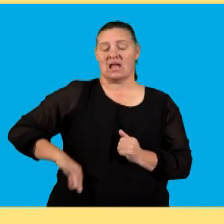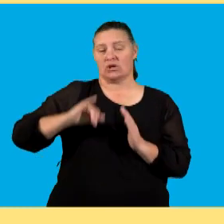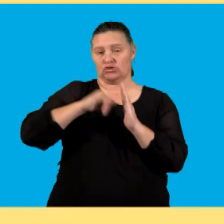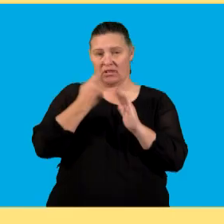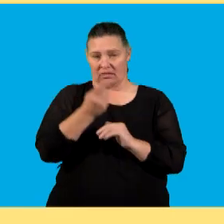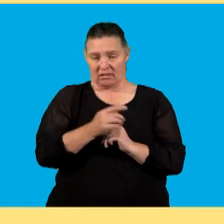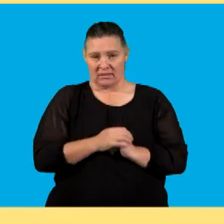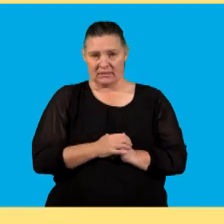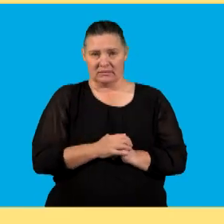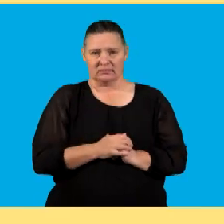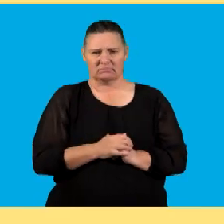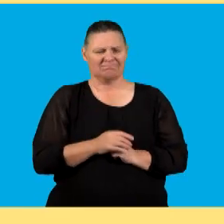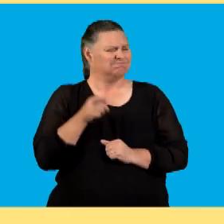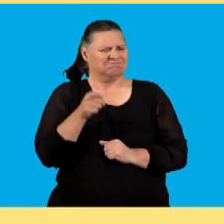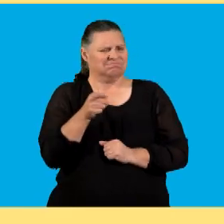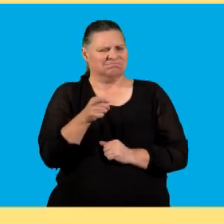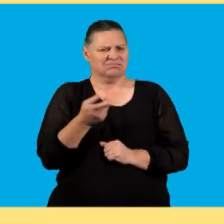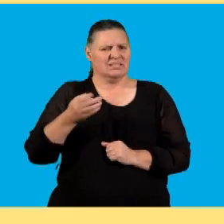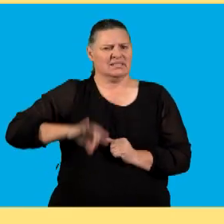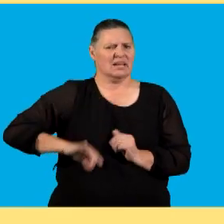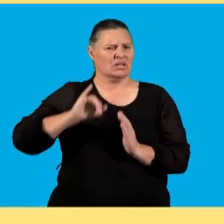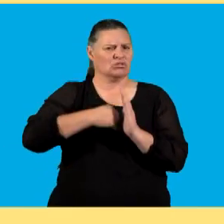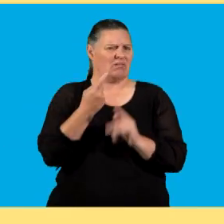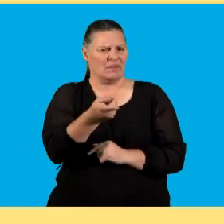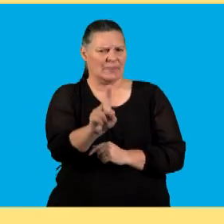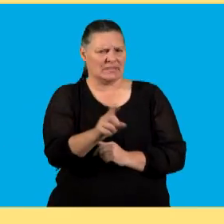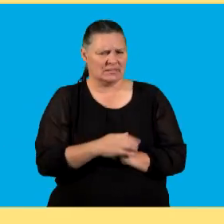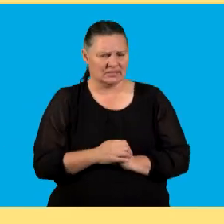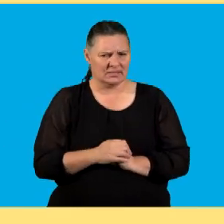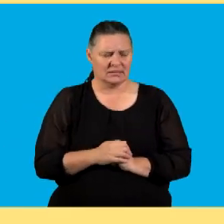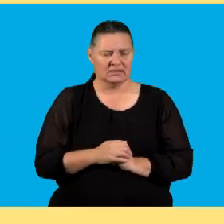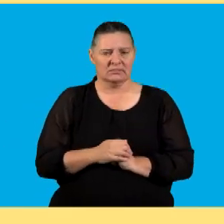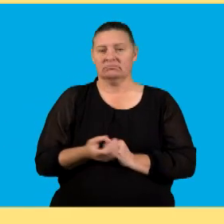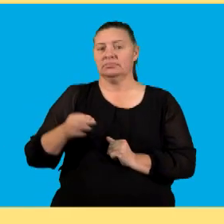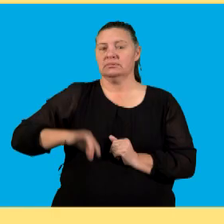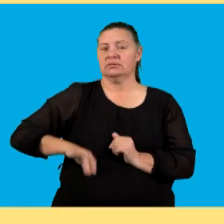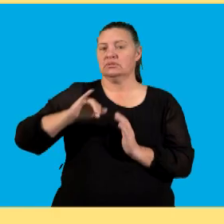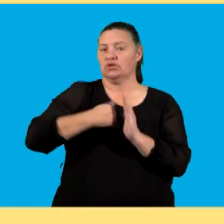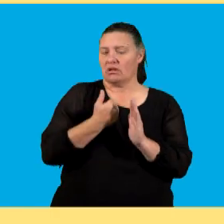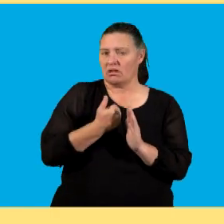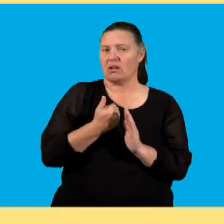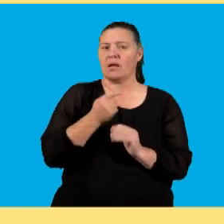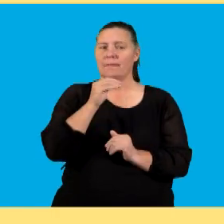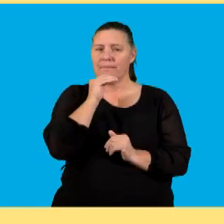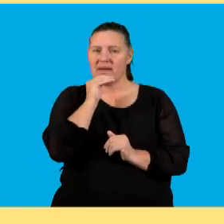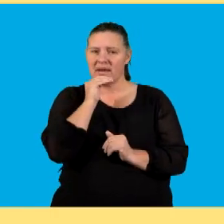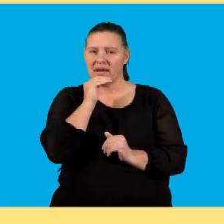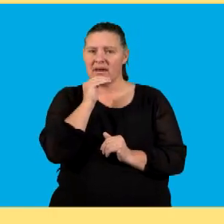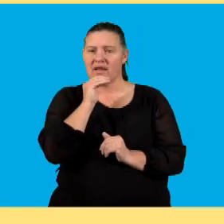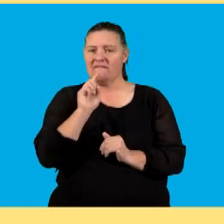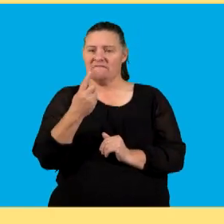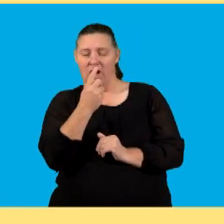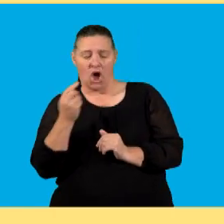Salaries Journal. What is the Salaries Journal? The Salaries Journal is a book of